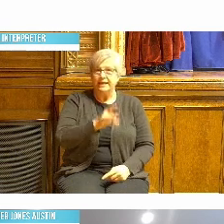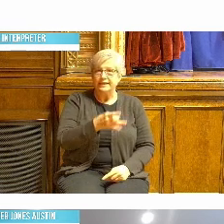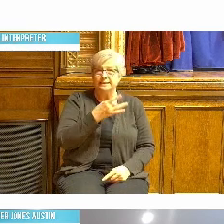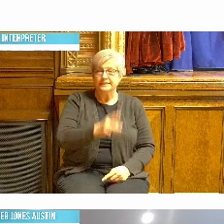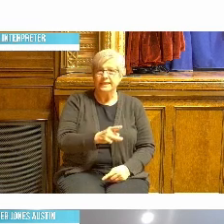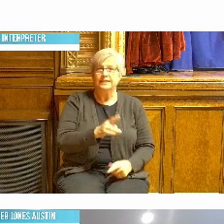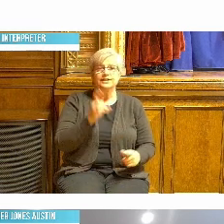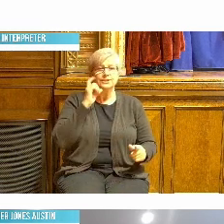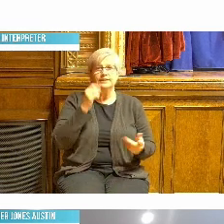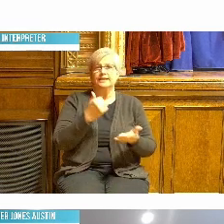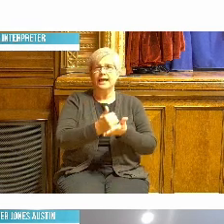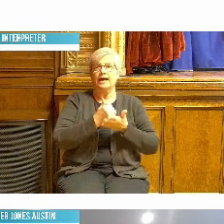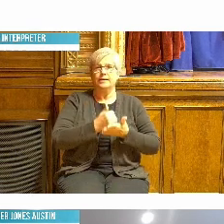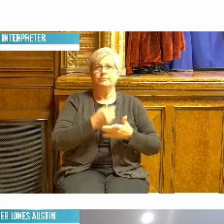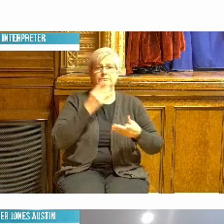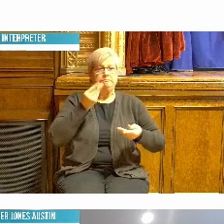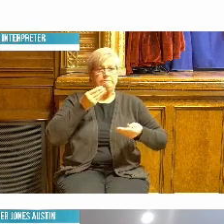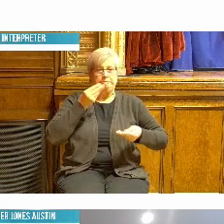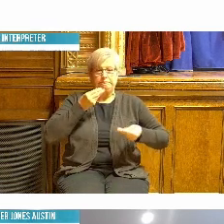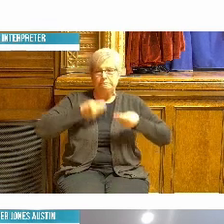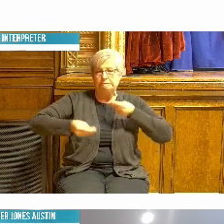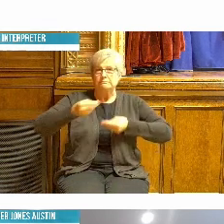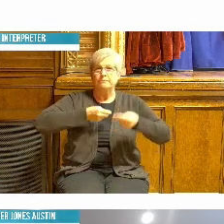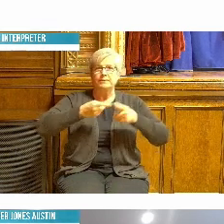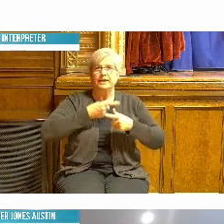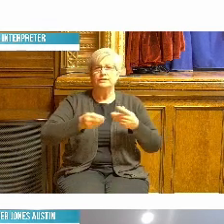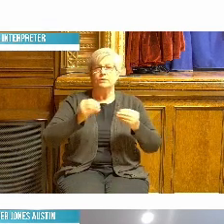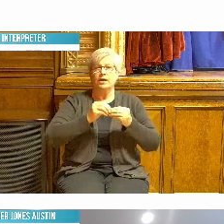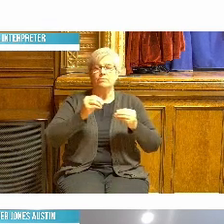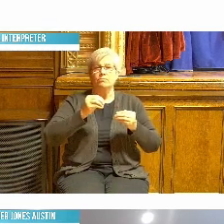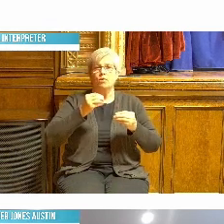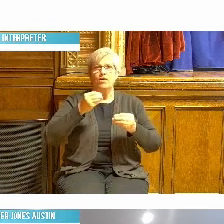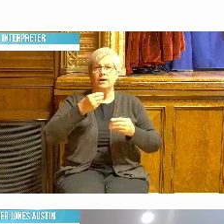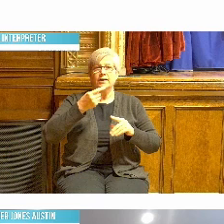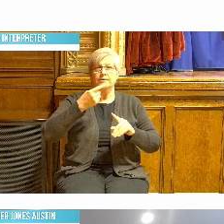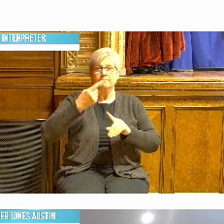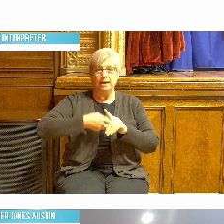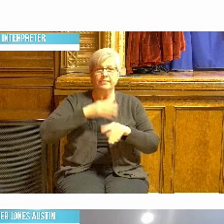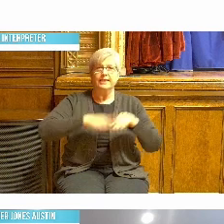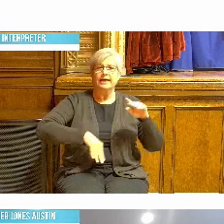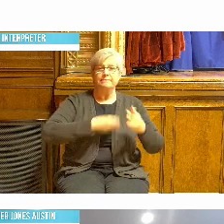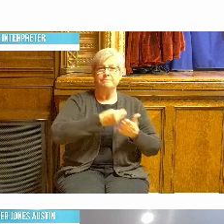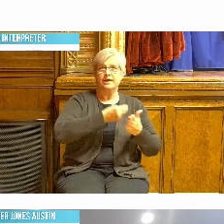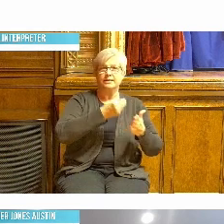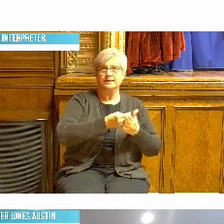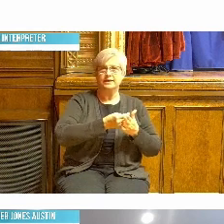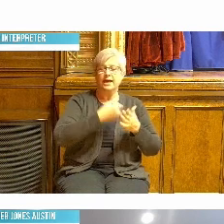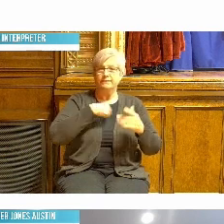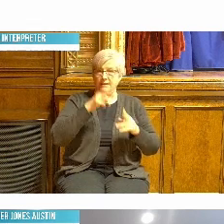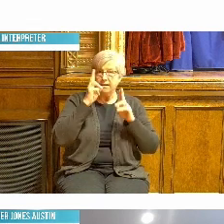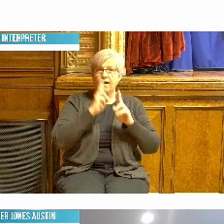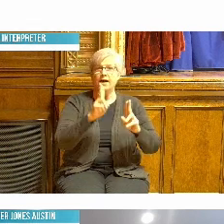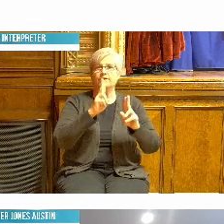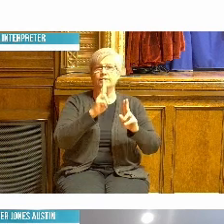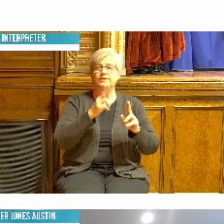18 just to help make ends meet because we had more month than money. I feel honored, I feel privileged, and